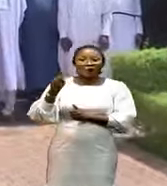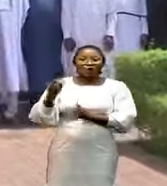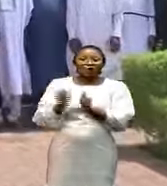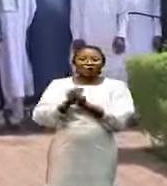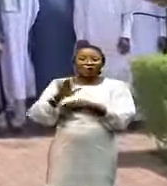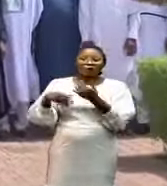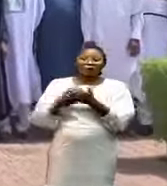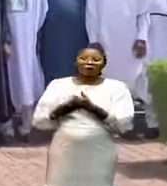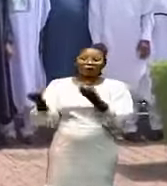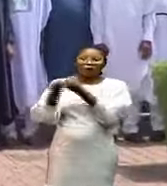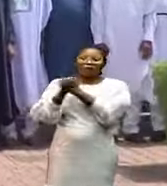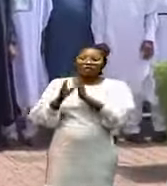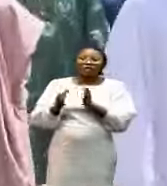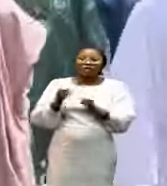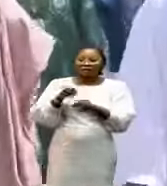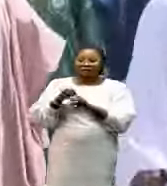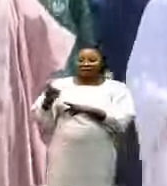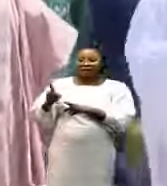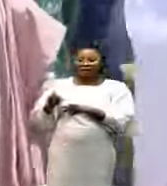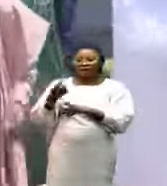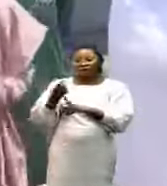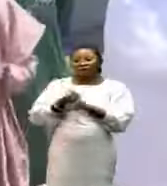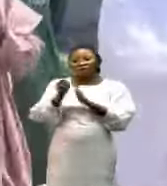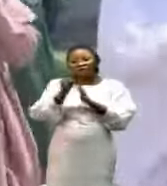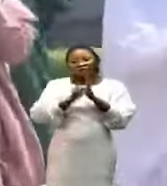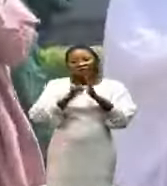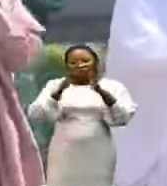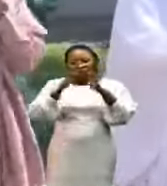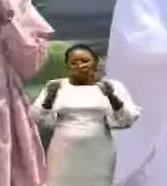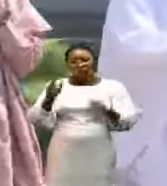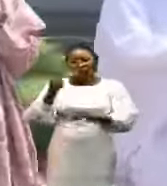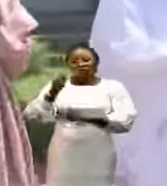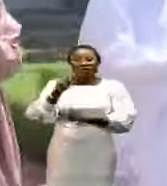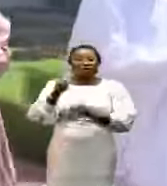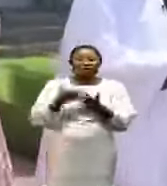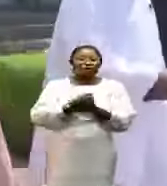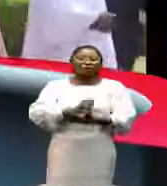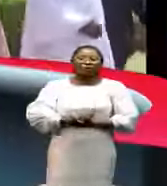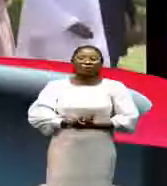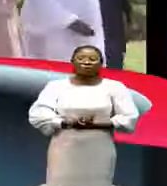in attendance. From the State House, Abraham Jibrila, NTA News.